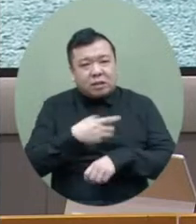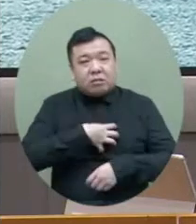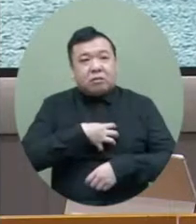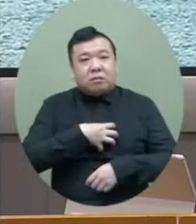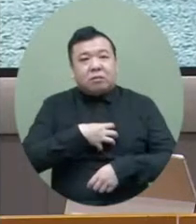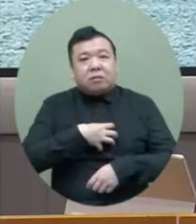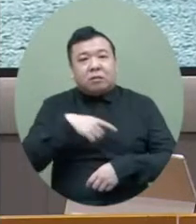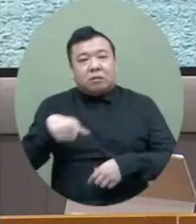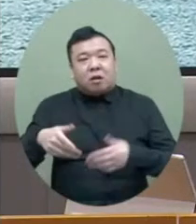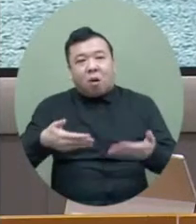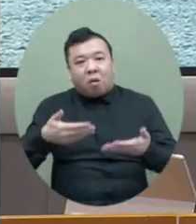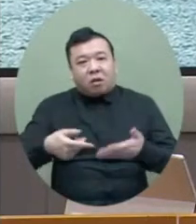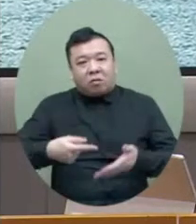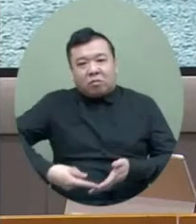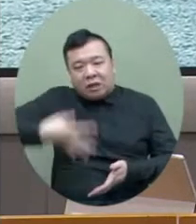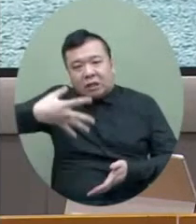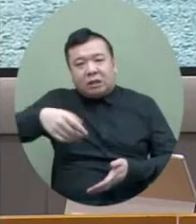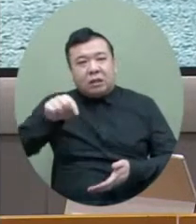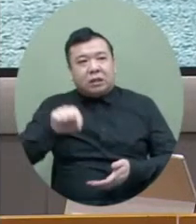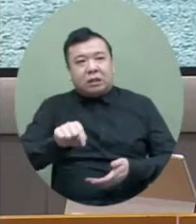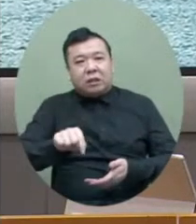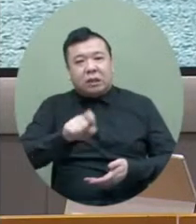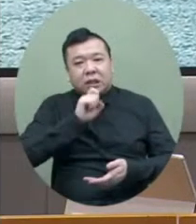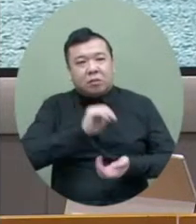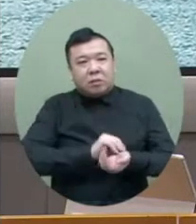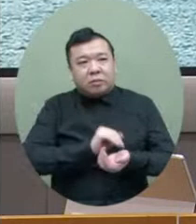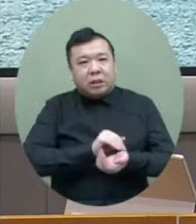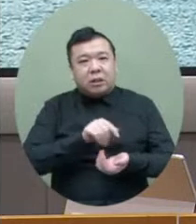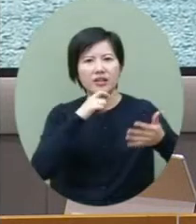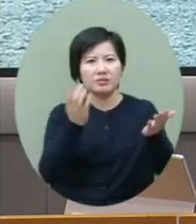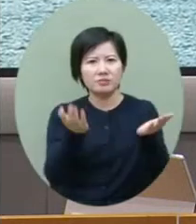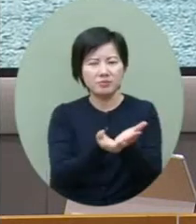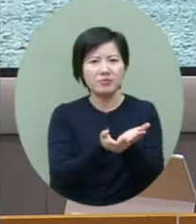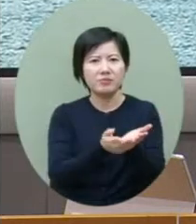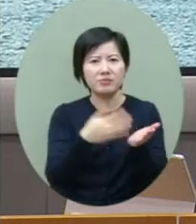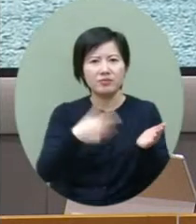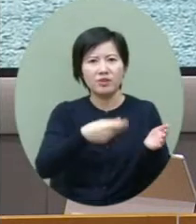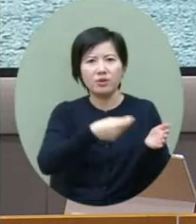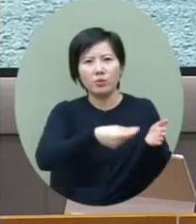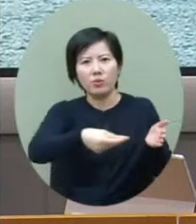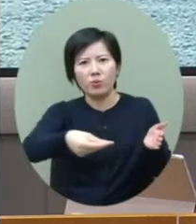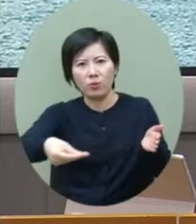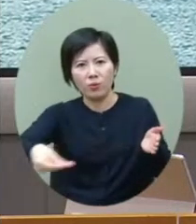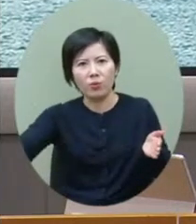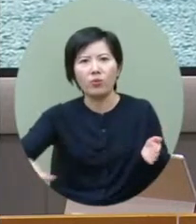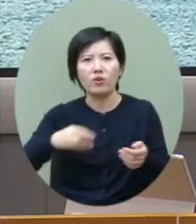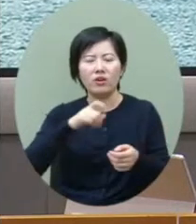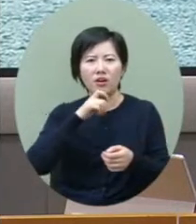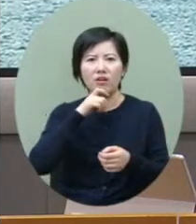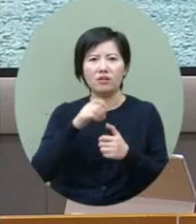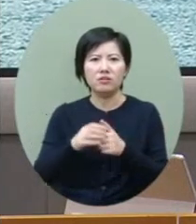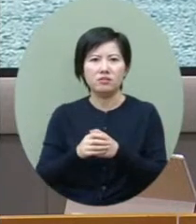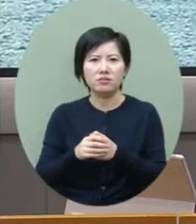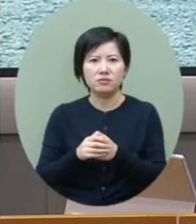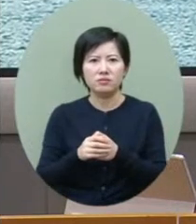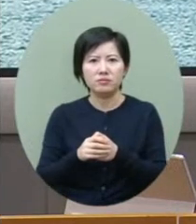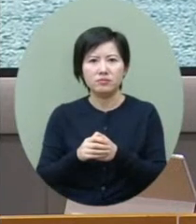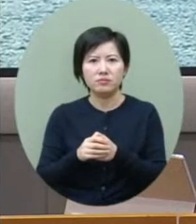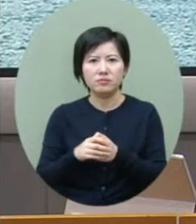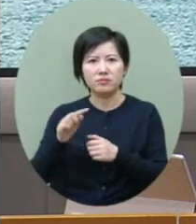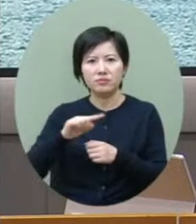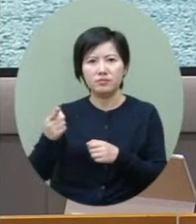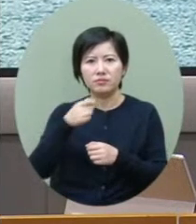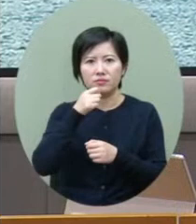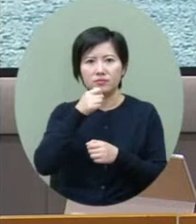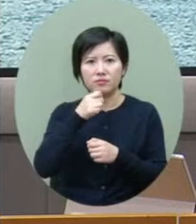So we believe that there might have been some transmission